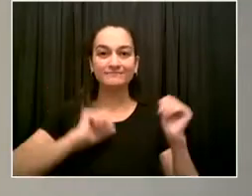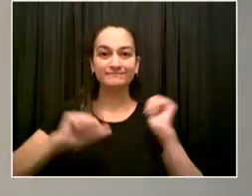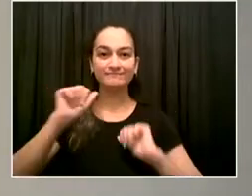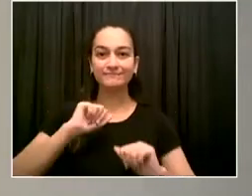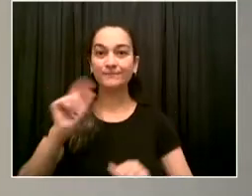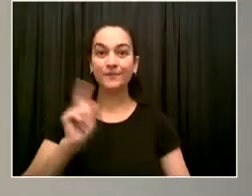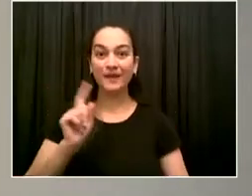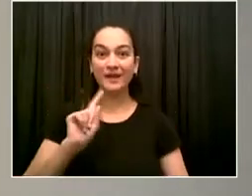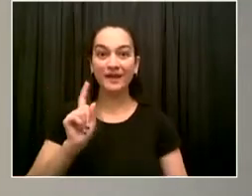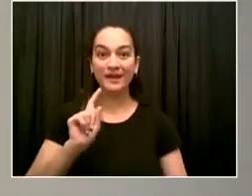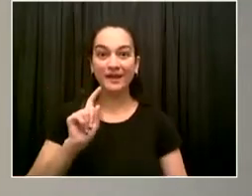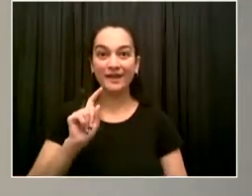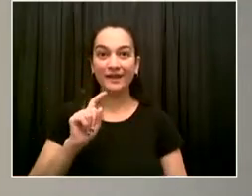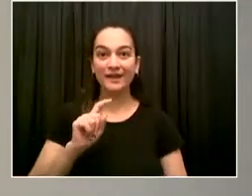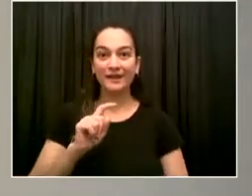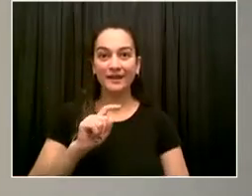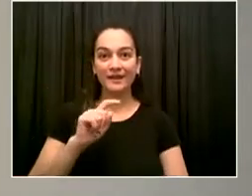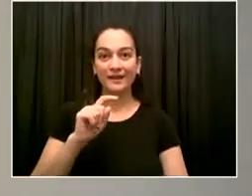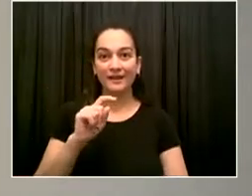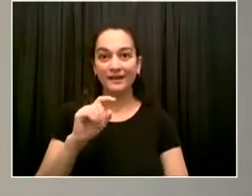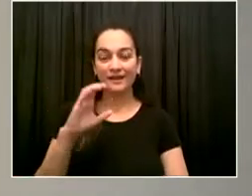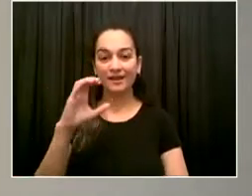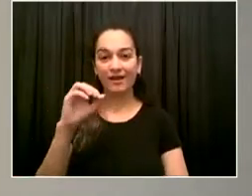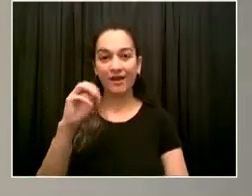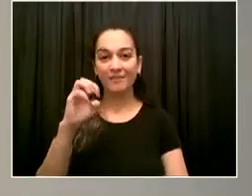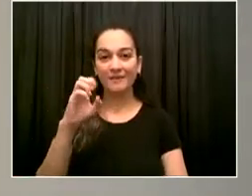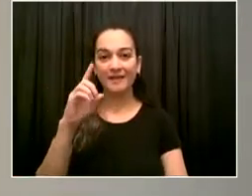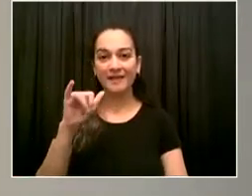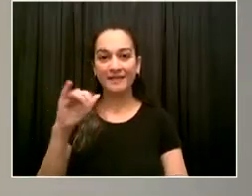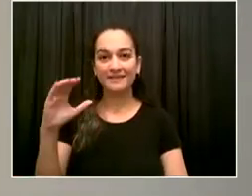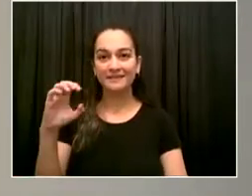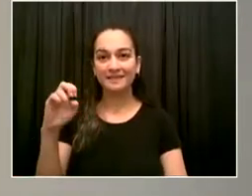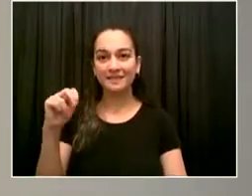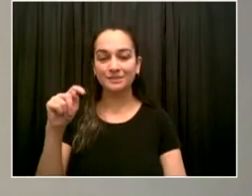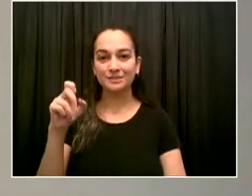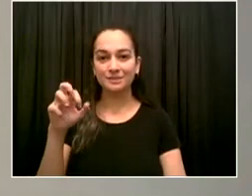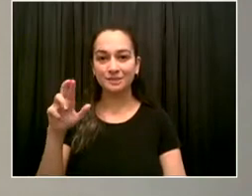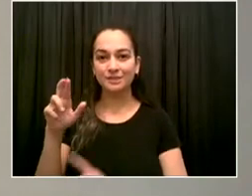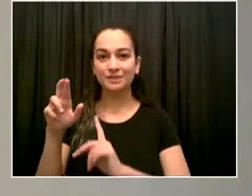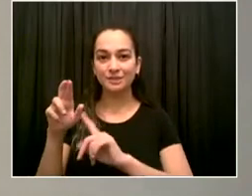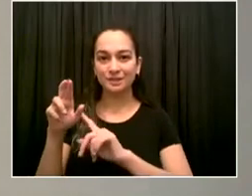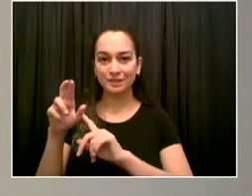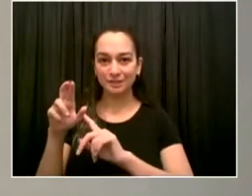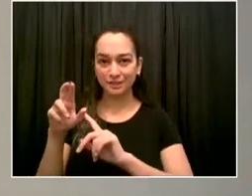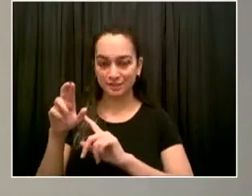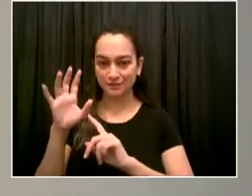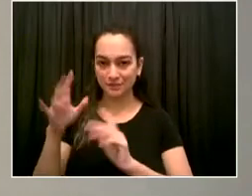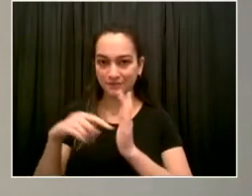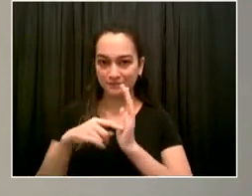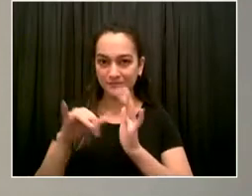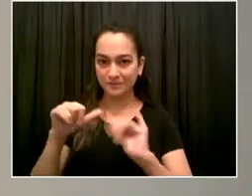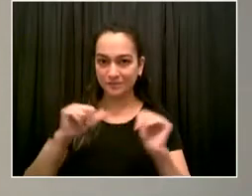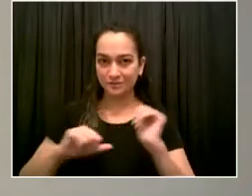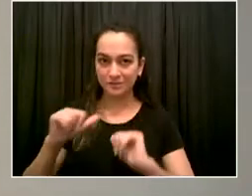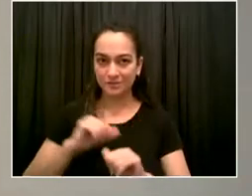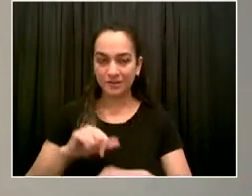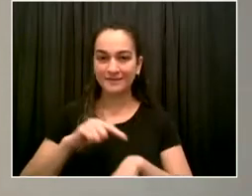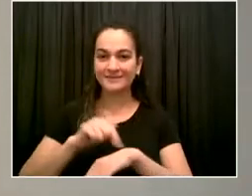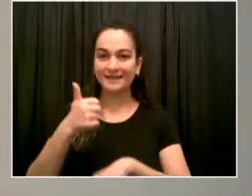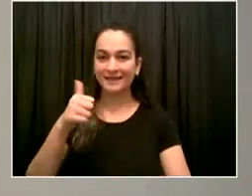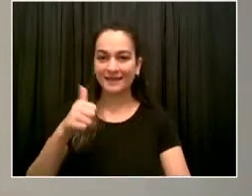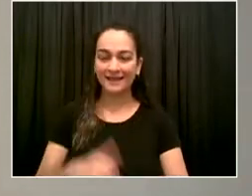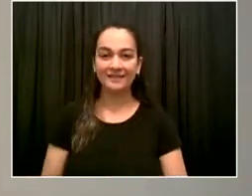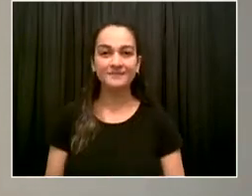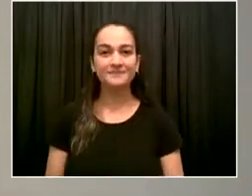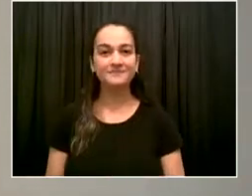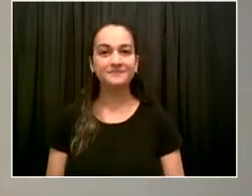very sweet New York show with a wonderful star at the center of it, Awkwafina, someone to watch. And we thank you so much for